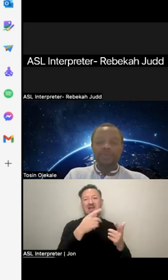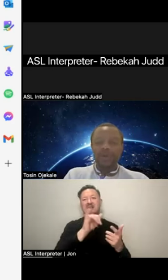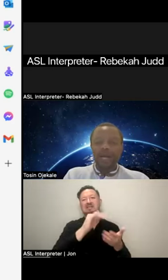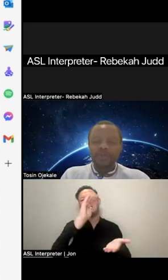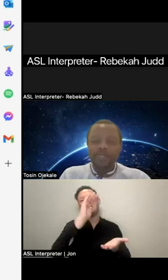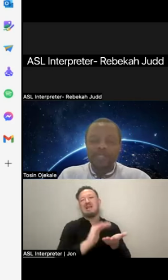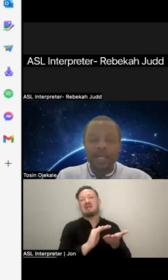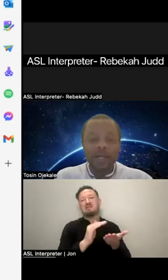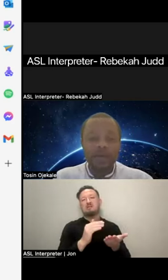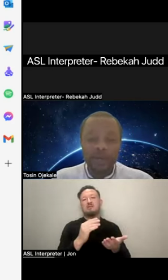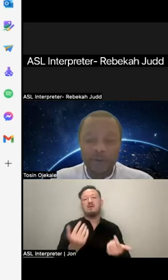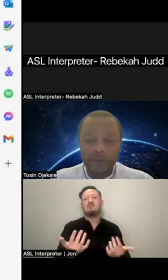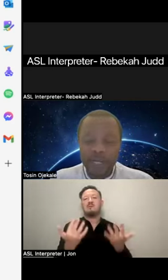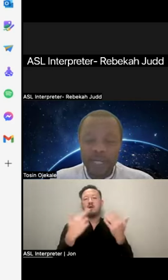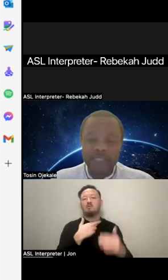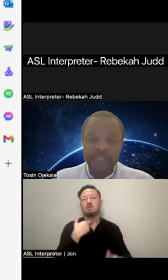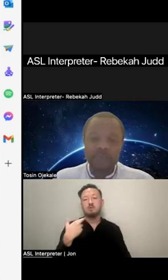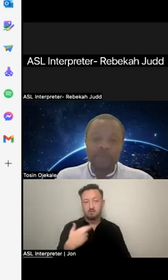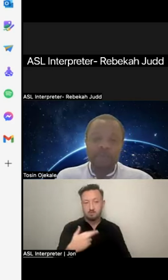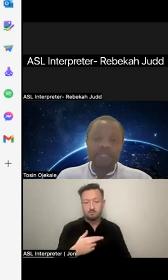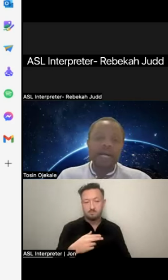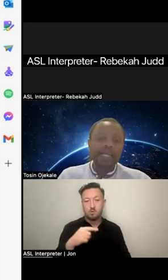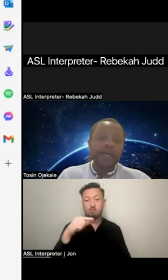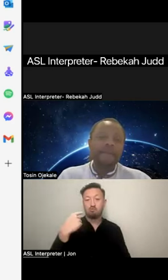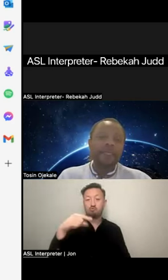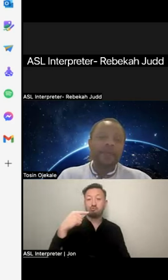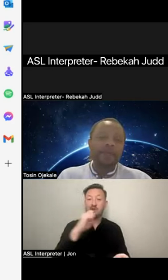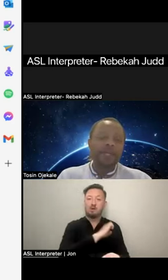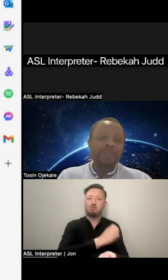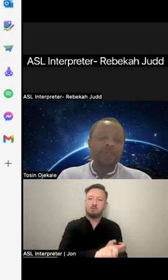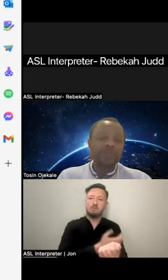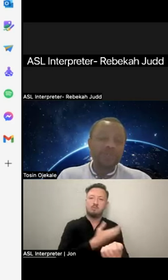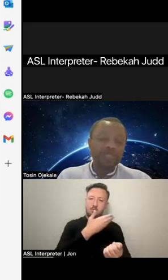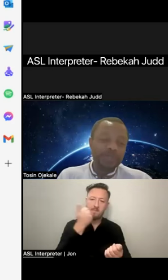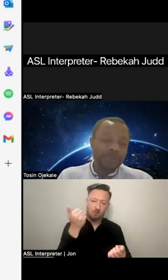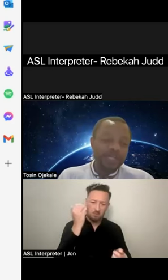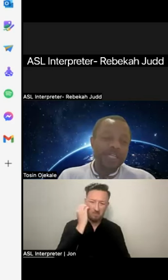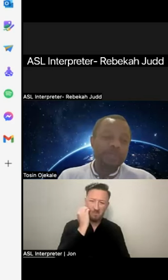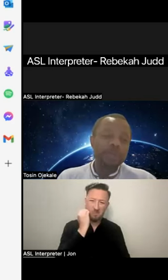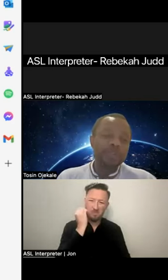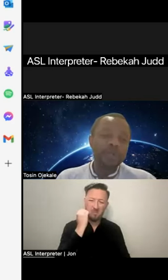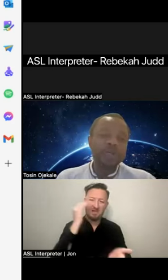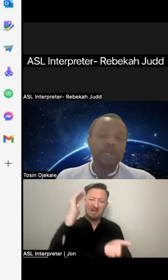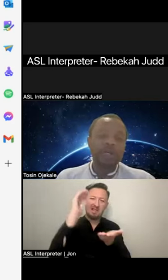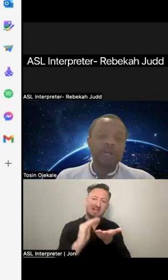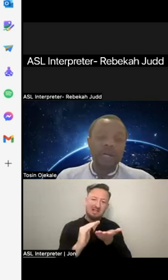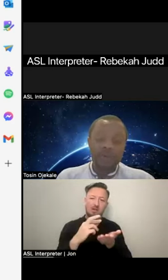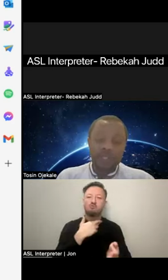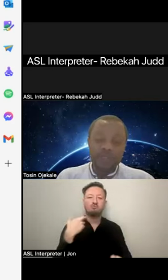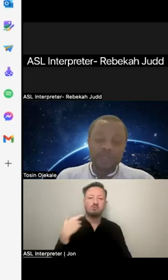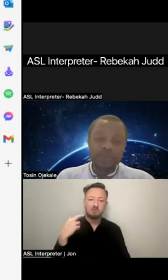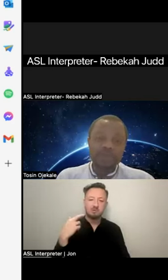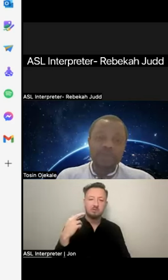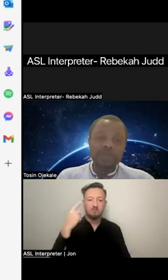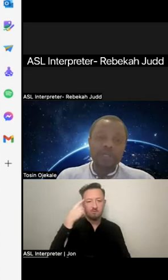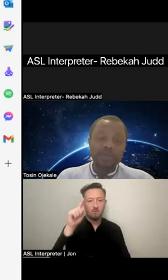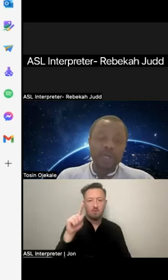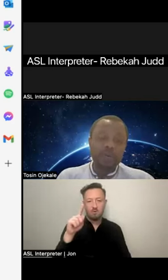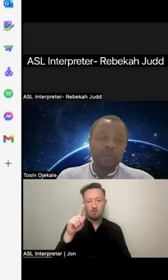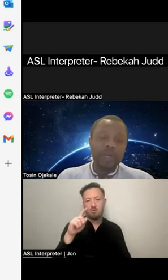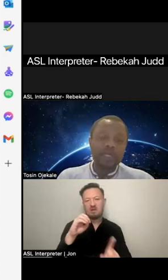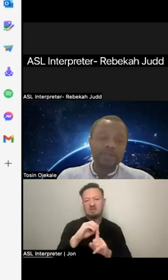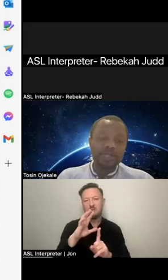that's why going for green energy will be a better idea. Okay, so you reduce the risk exposure, risk to